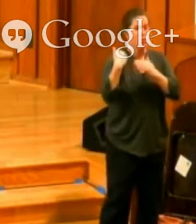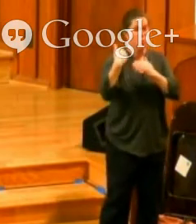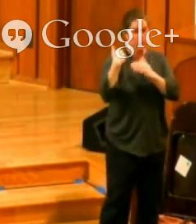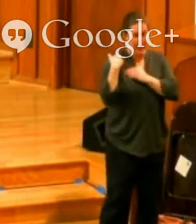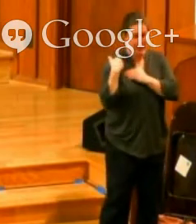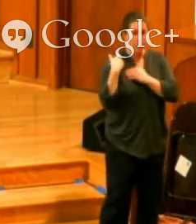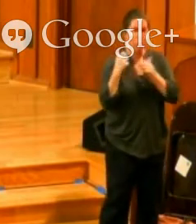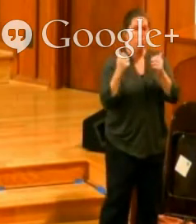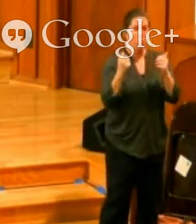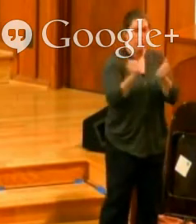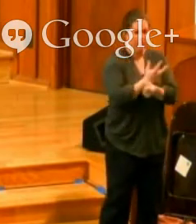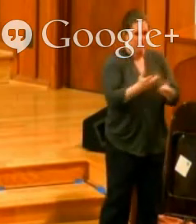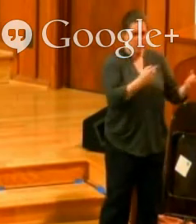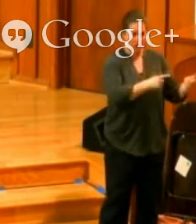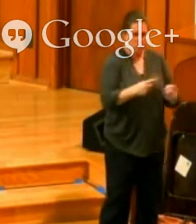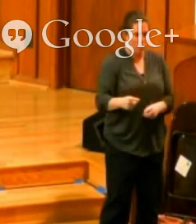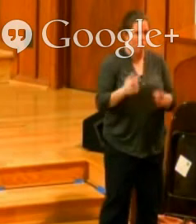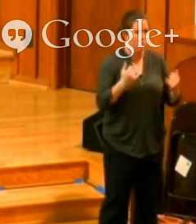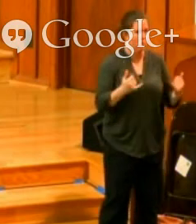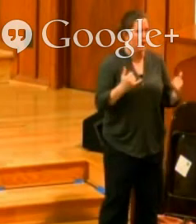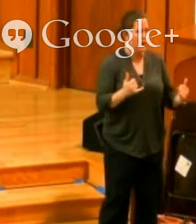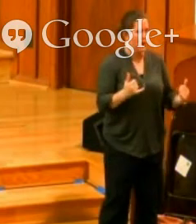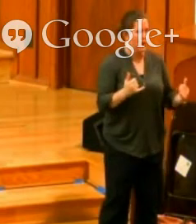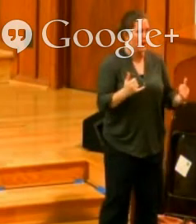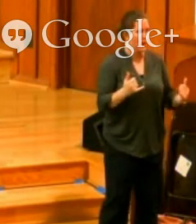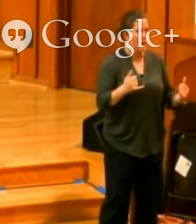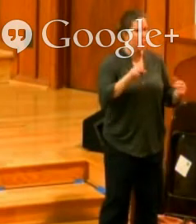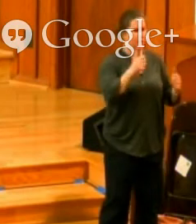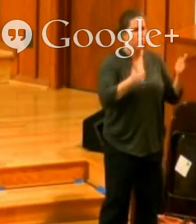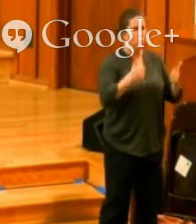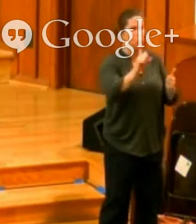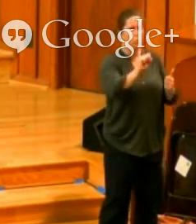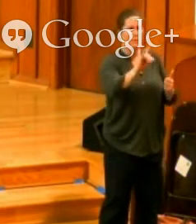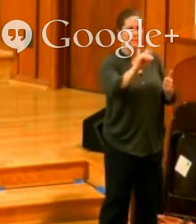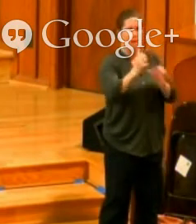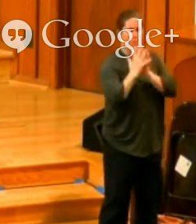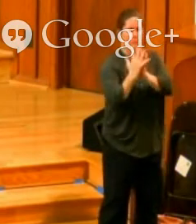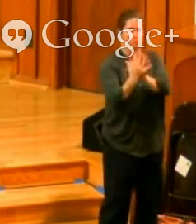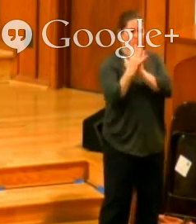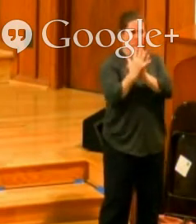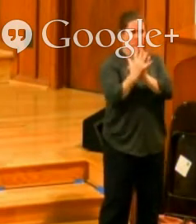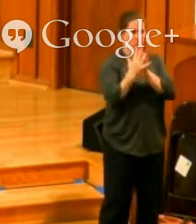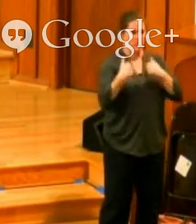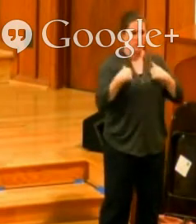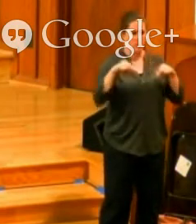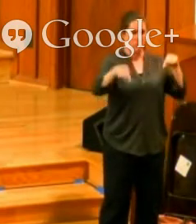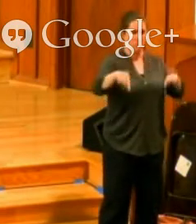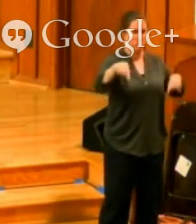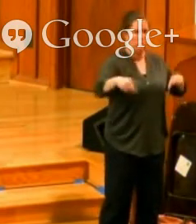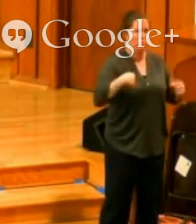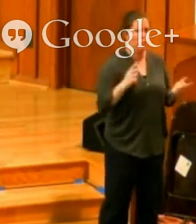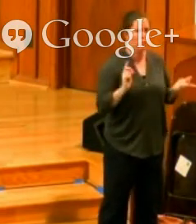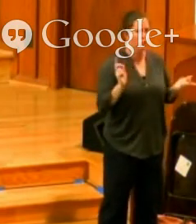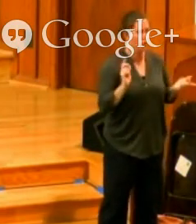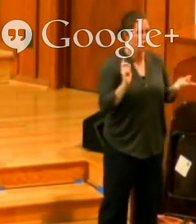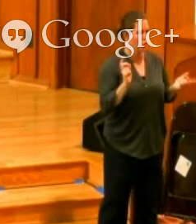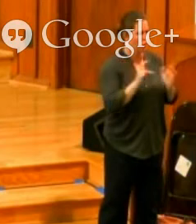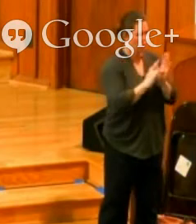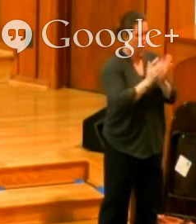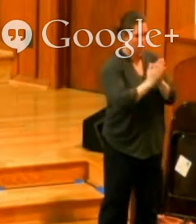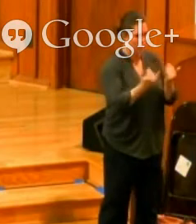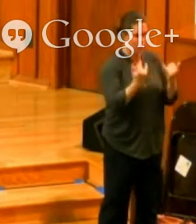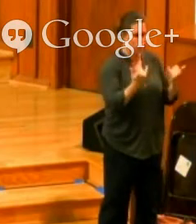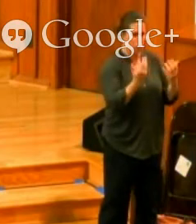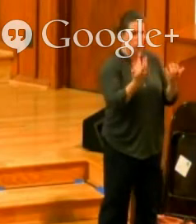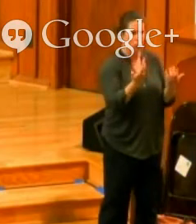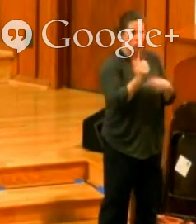things that are going on today, then what side are we going to be on? That's what the Bible is challenging us with tonight. The Bible is saying, what side